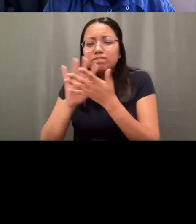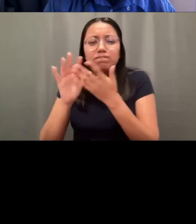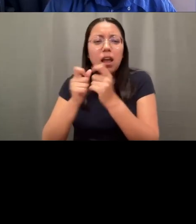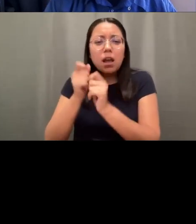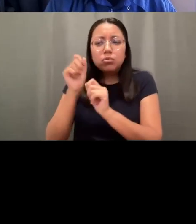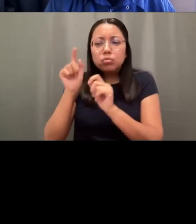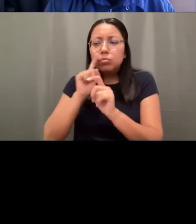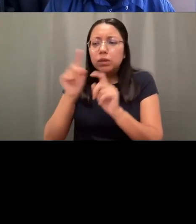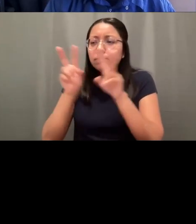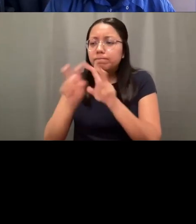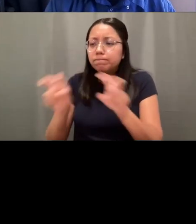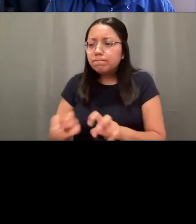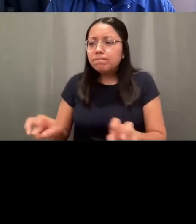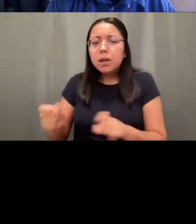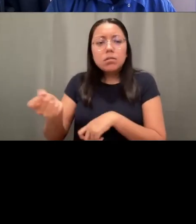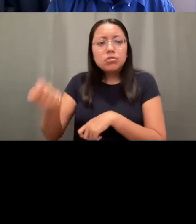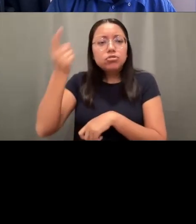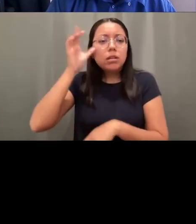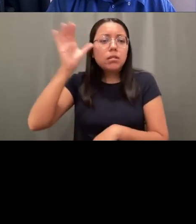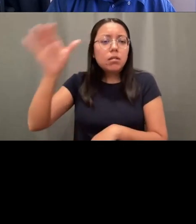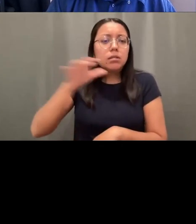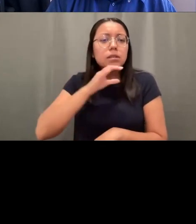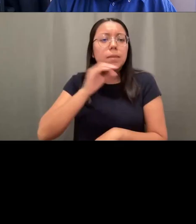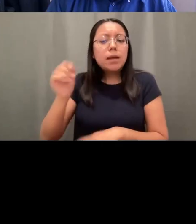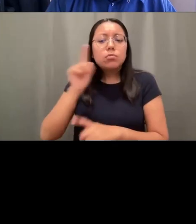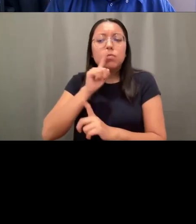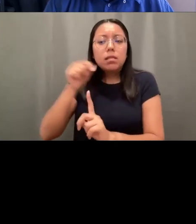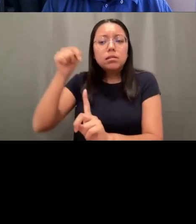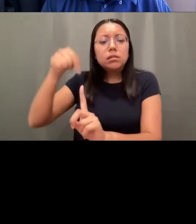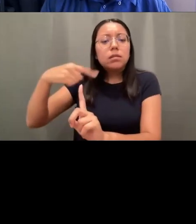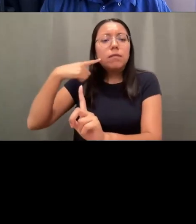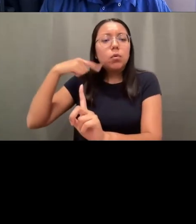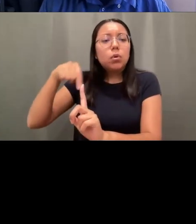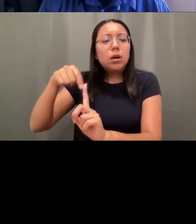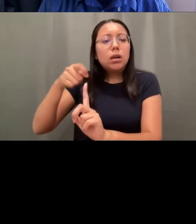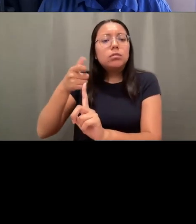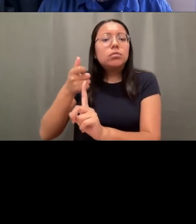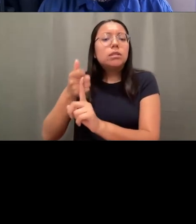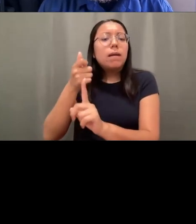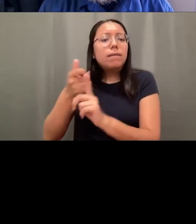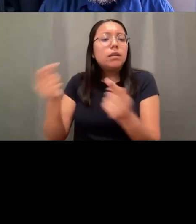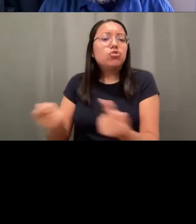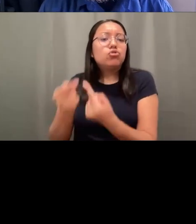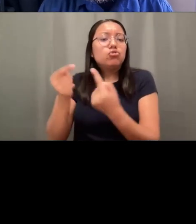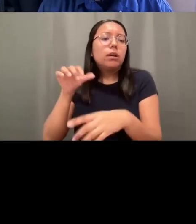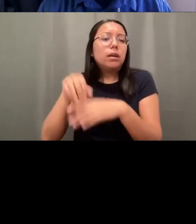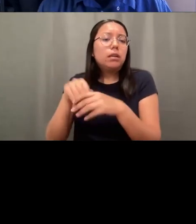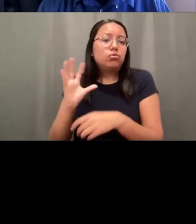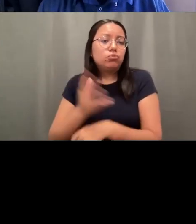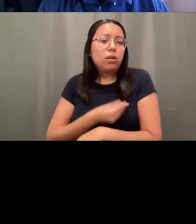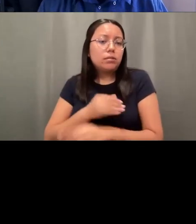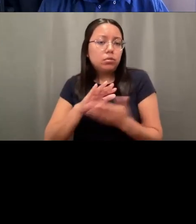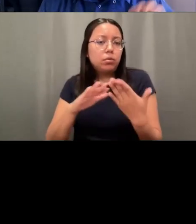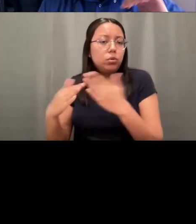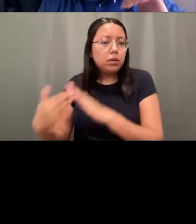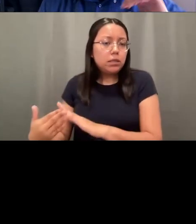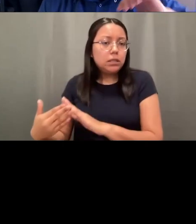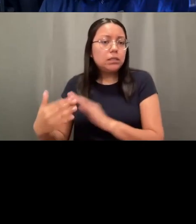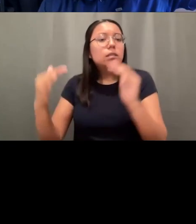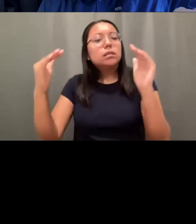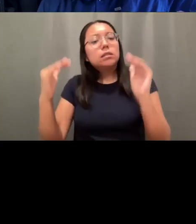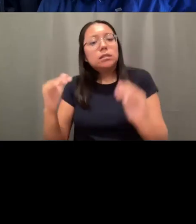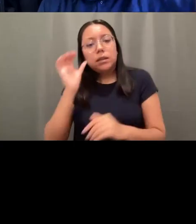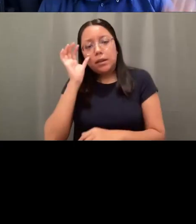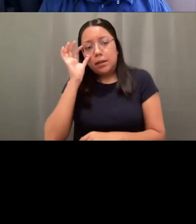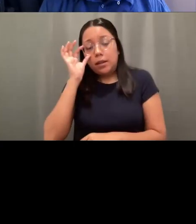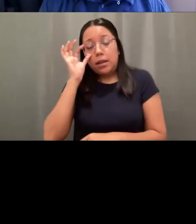the realities of self-injury within trans communities. And then we'll wrap up with looking at harm reduction strategies. Hopefully you will